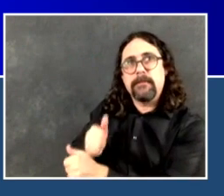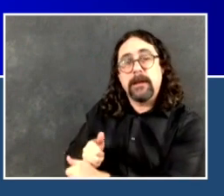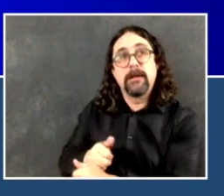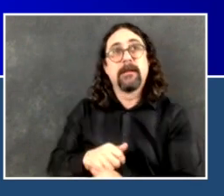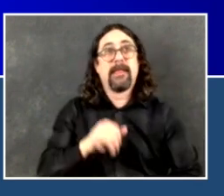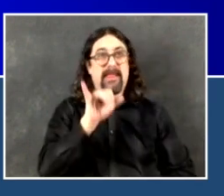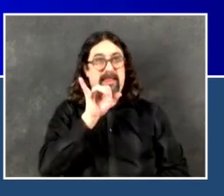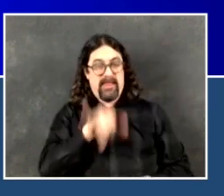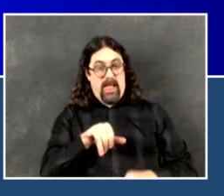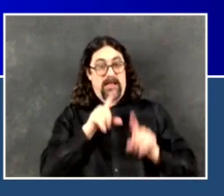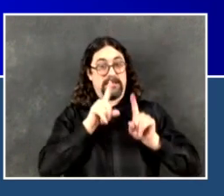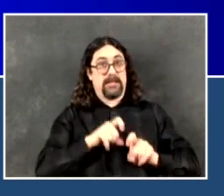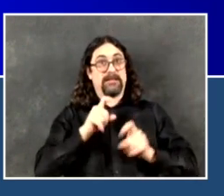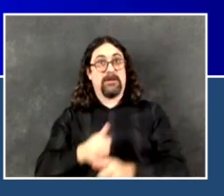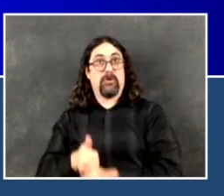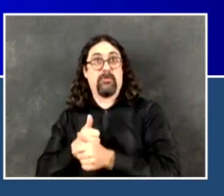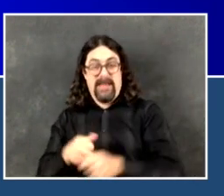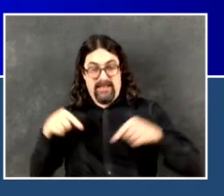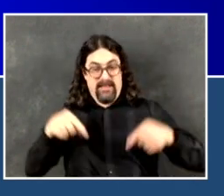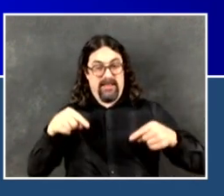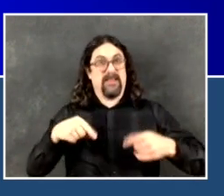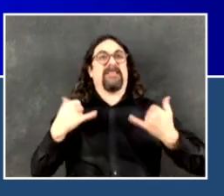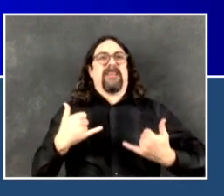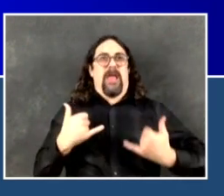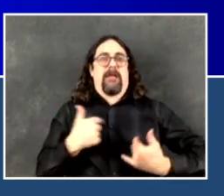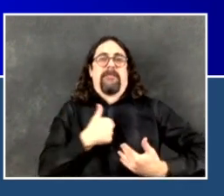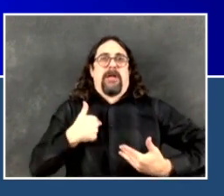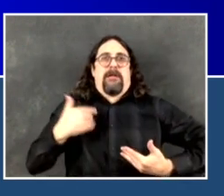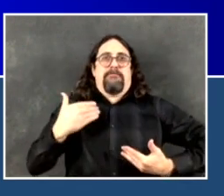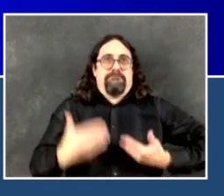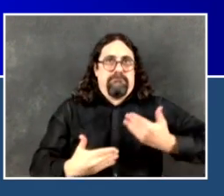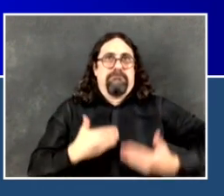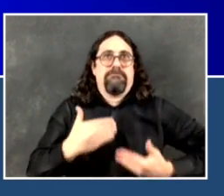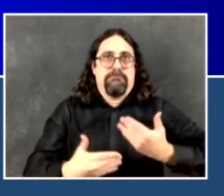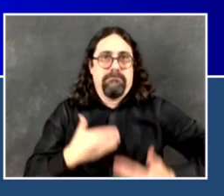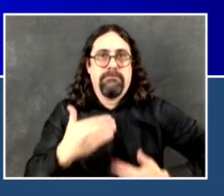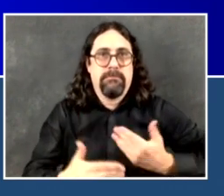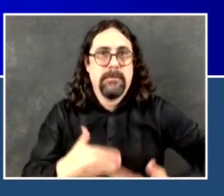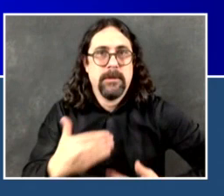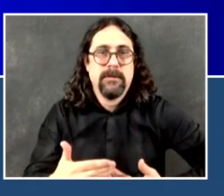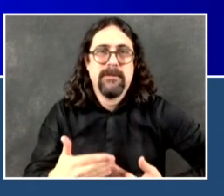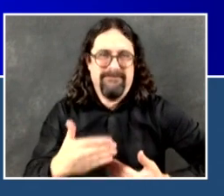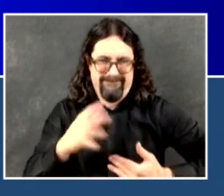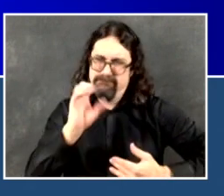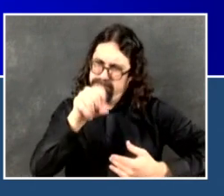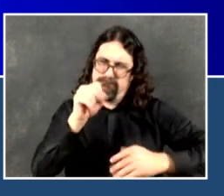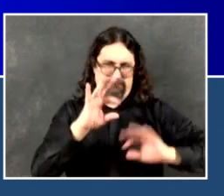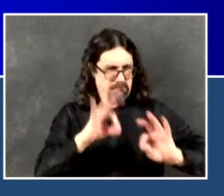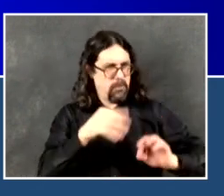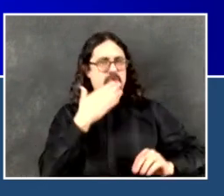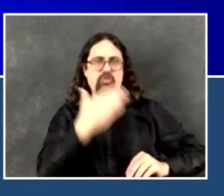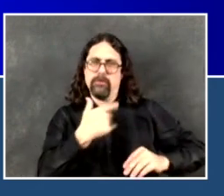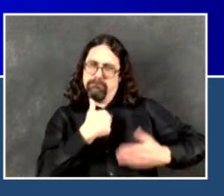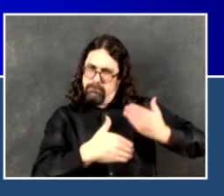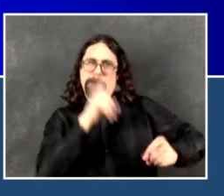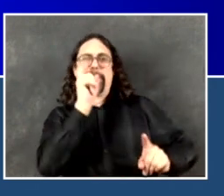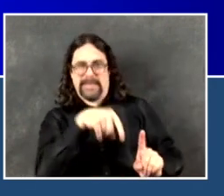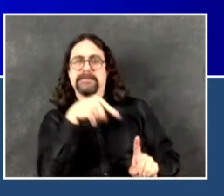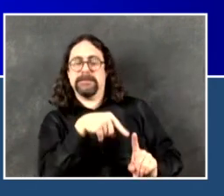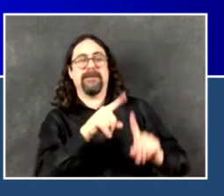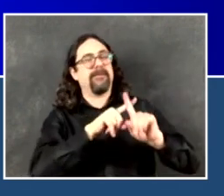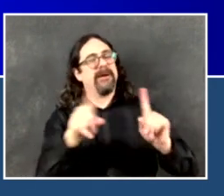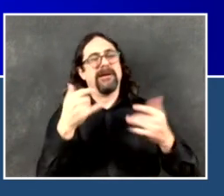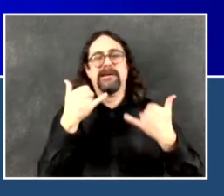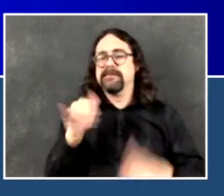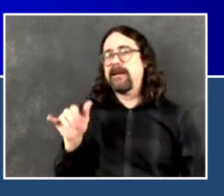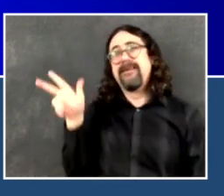indicators have to give us that all clear so we can start that effort. And we need the supply of testing, which is still a big